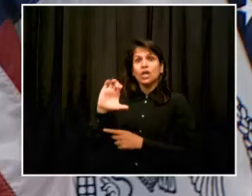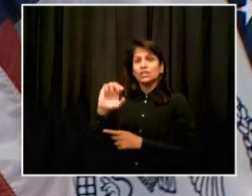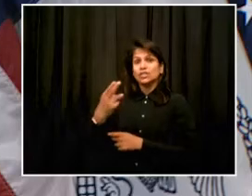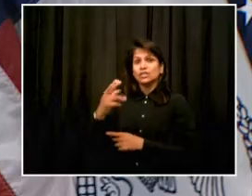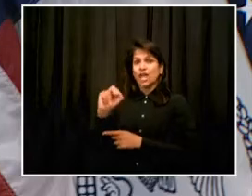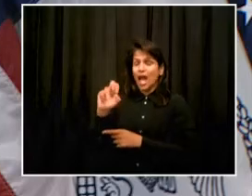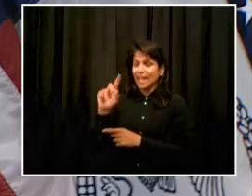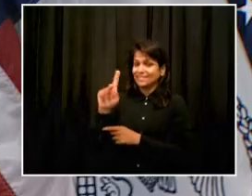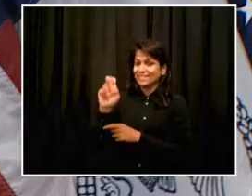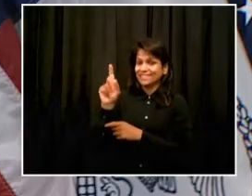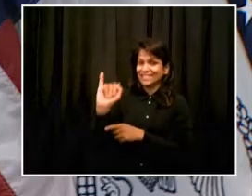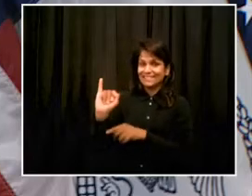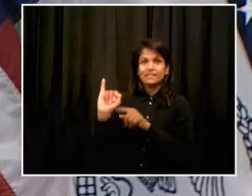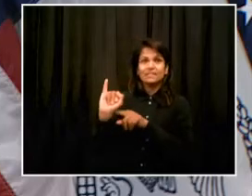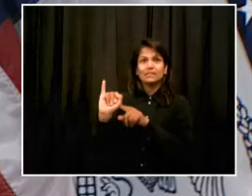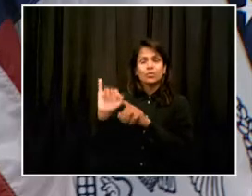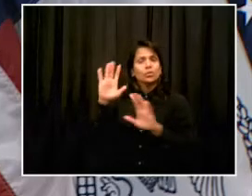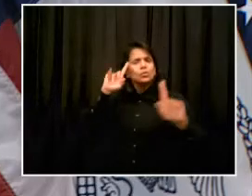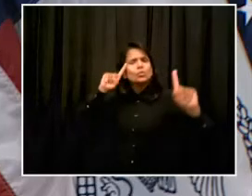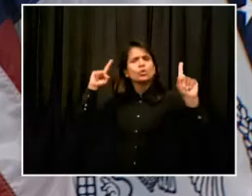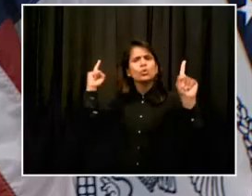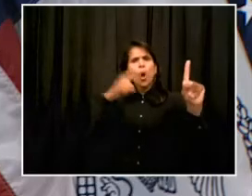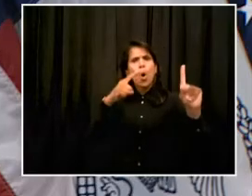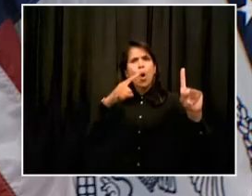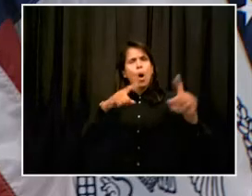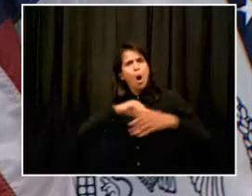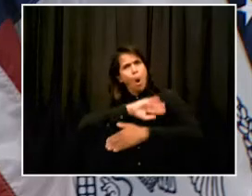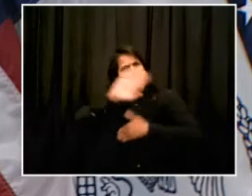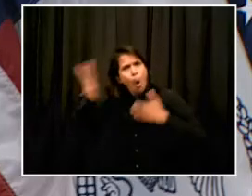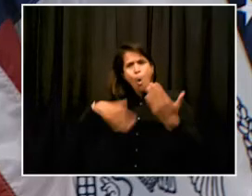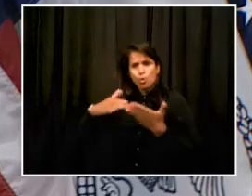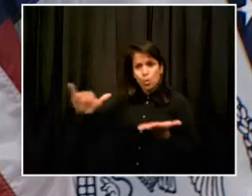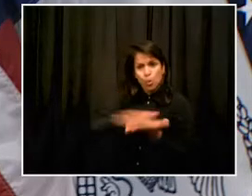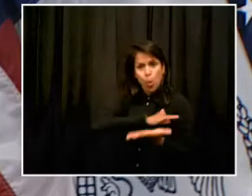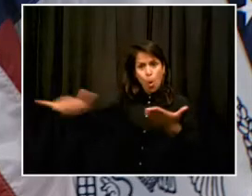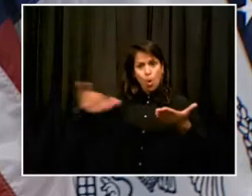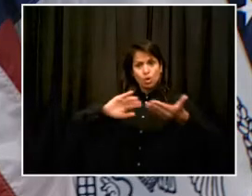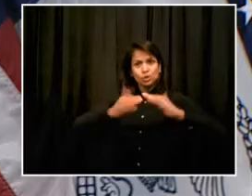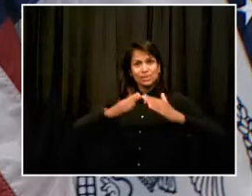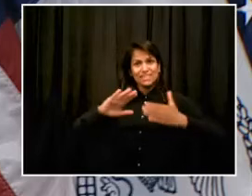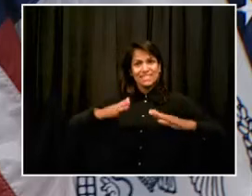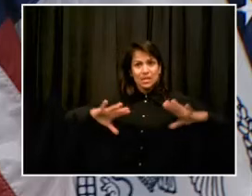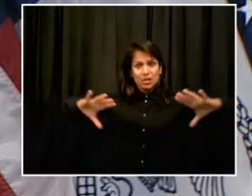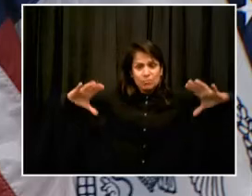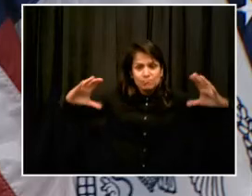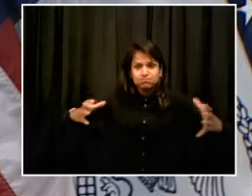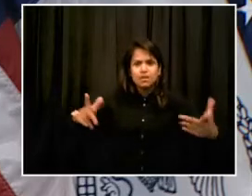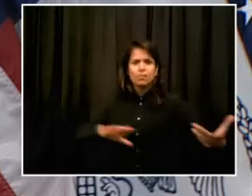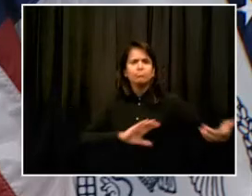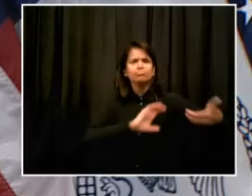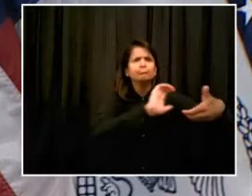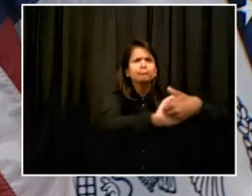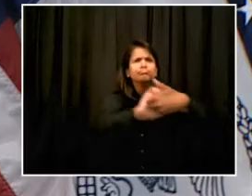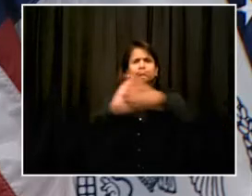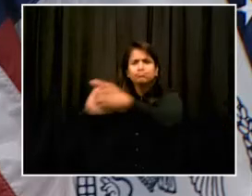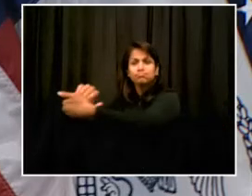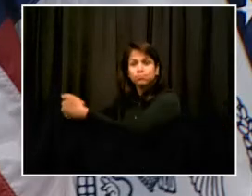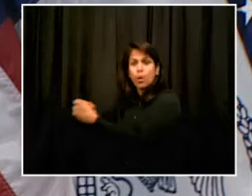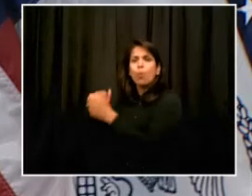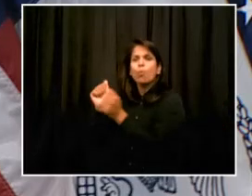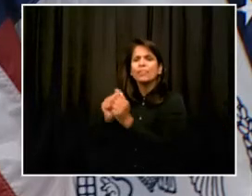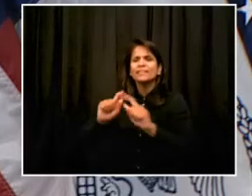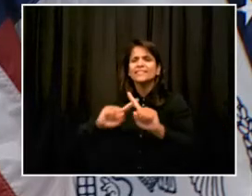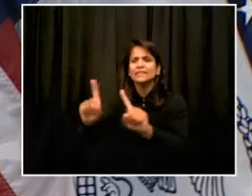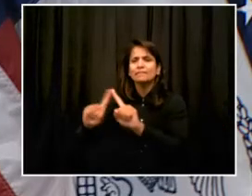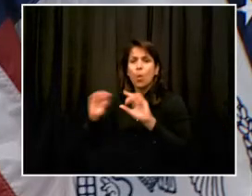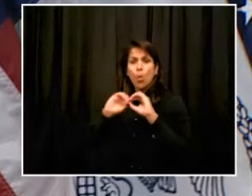commissioners, what I ask of all of them is communication. What I ask of all of them is